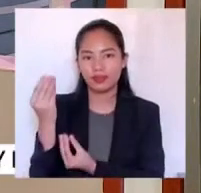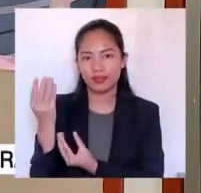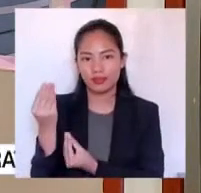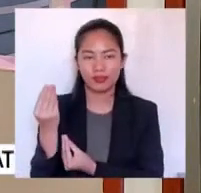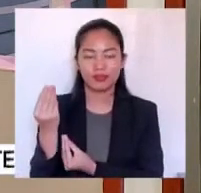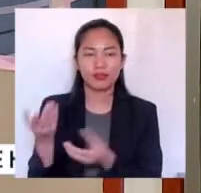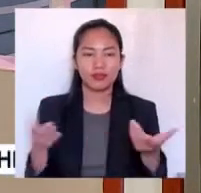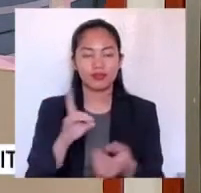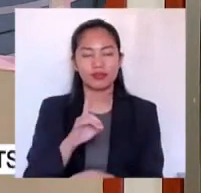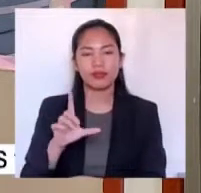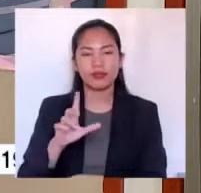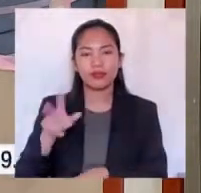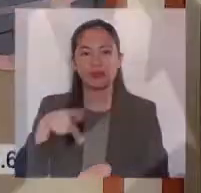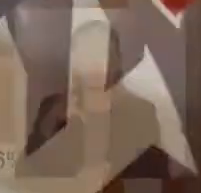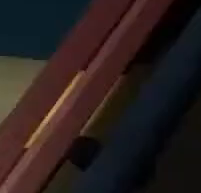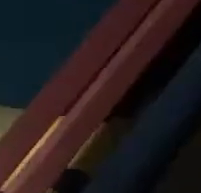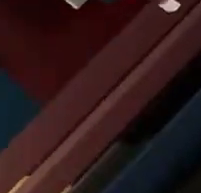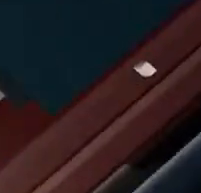ANC.